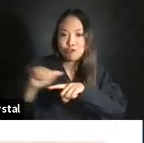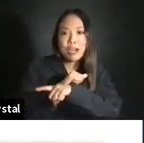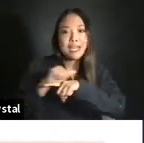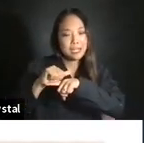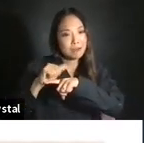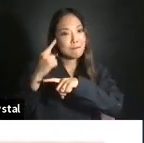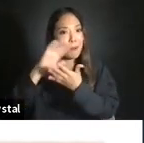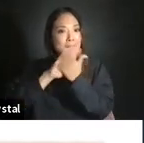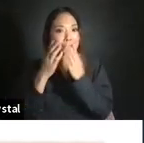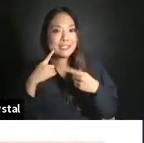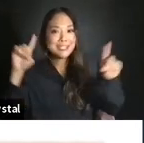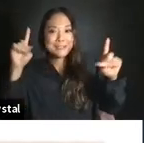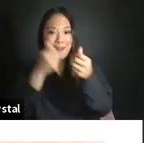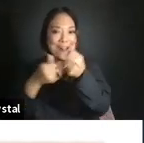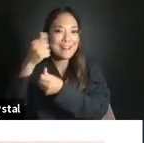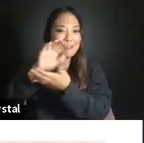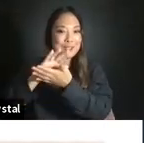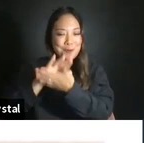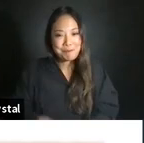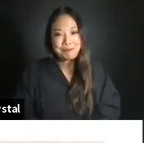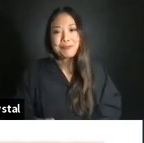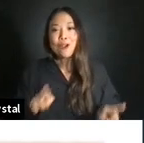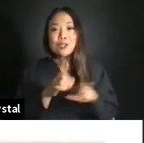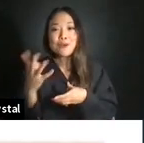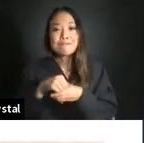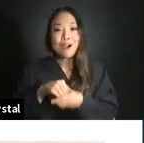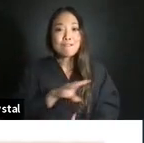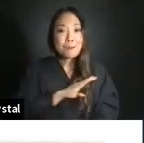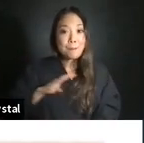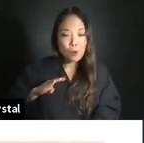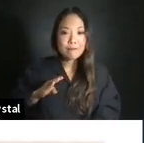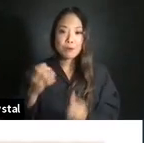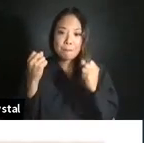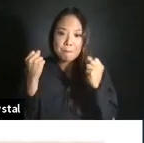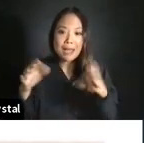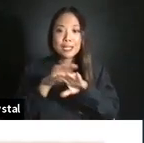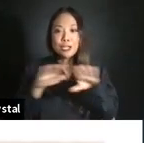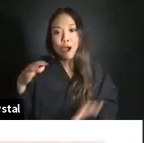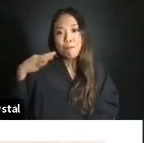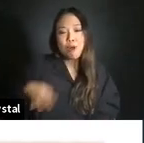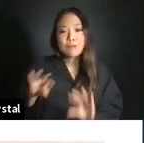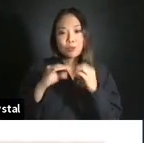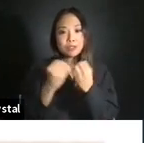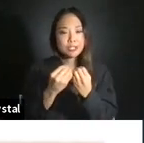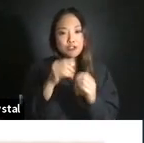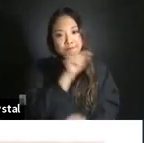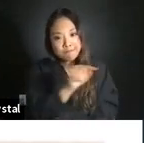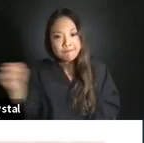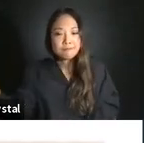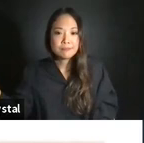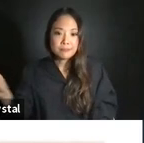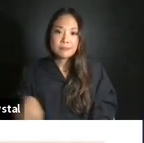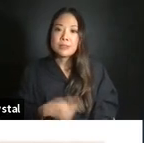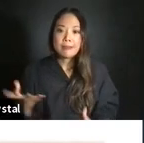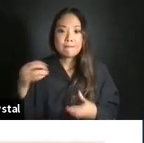school he's also a board member of several non-profit organizations he has served as a